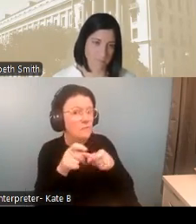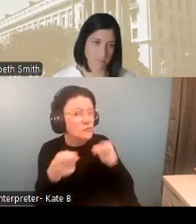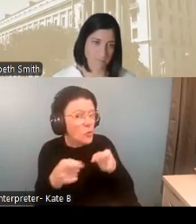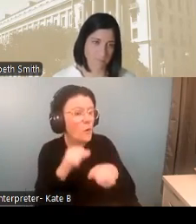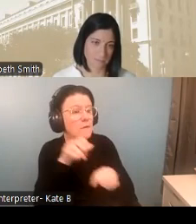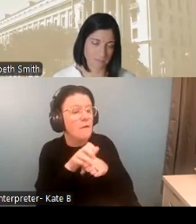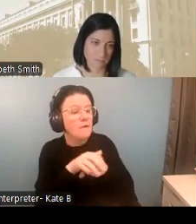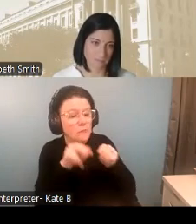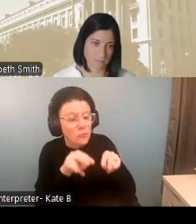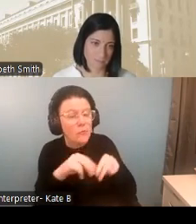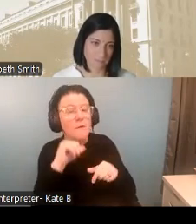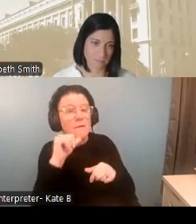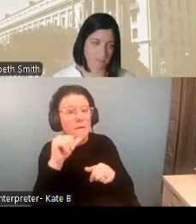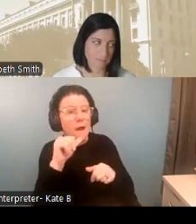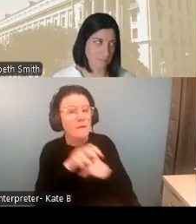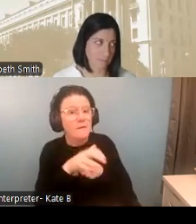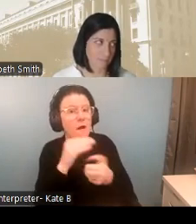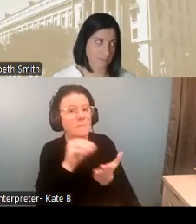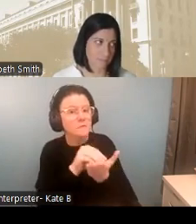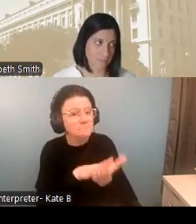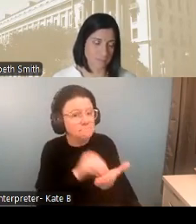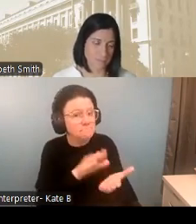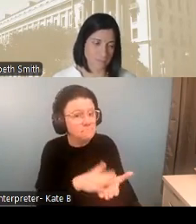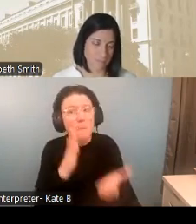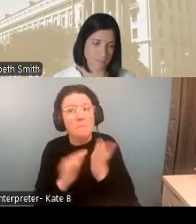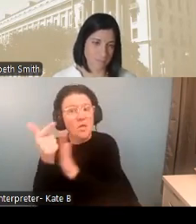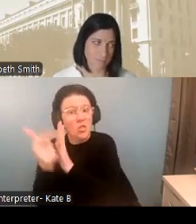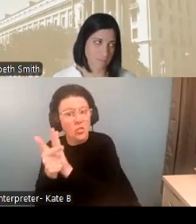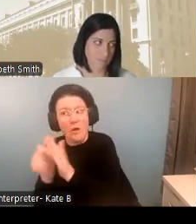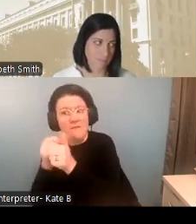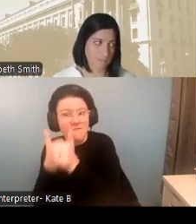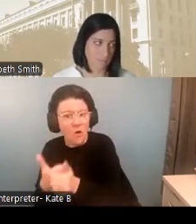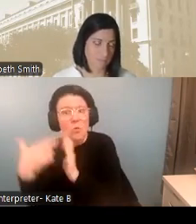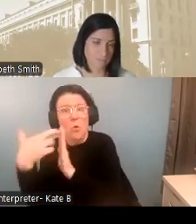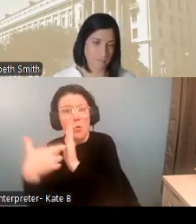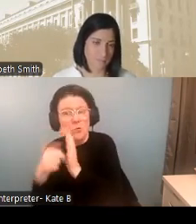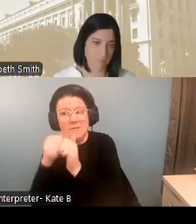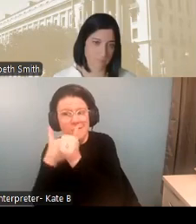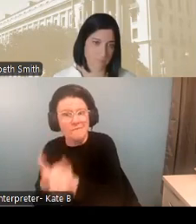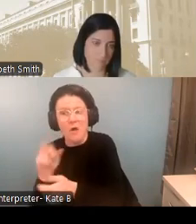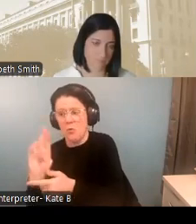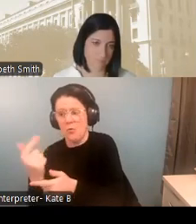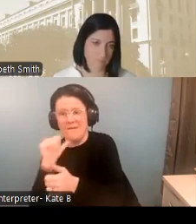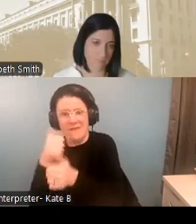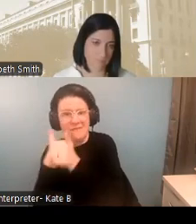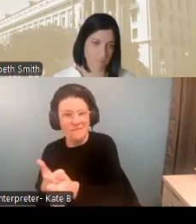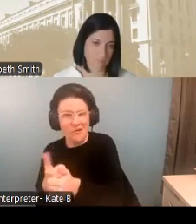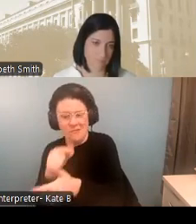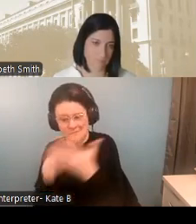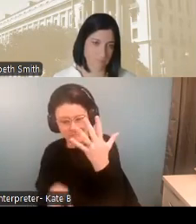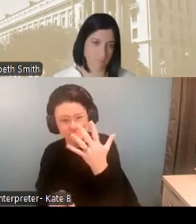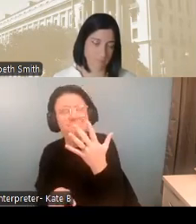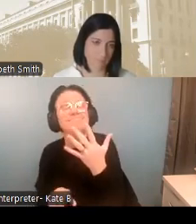be non-compliance with laws, regulations, and a grant agreement. All these findings that are developed by an auditor